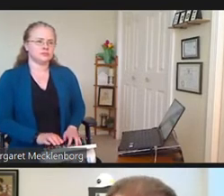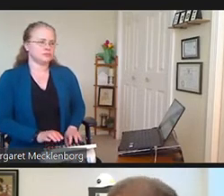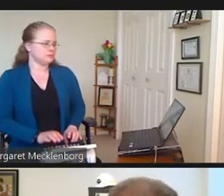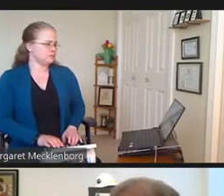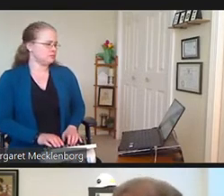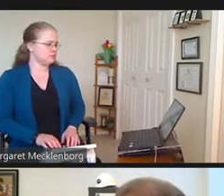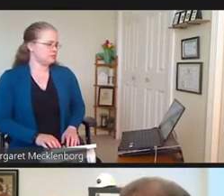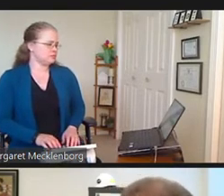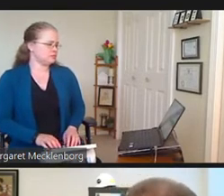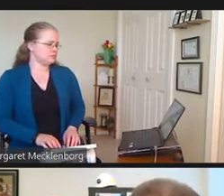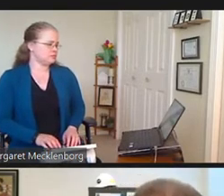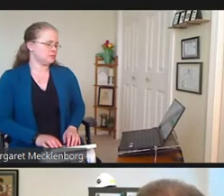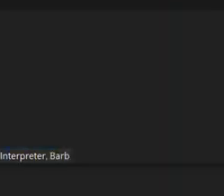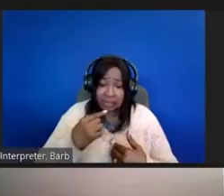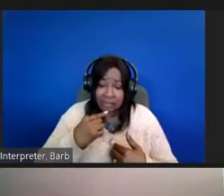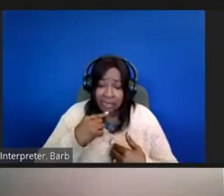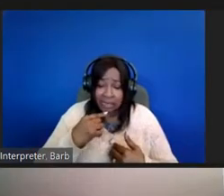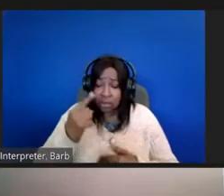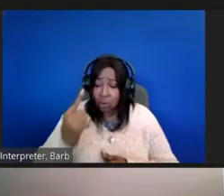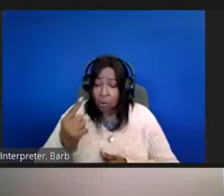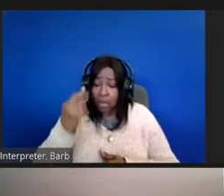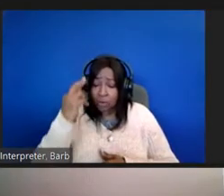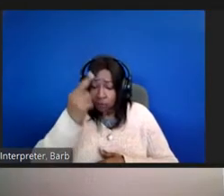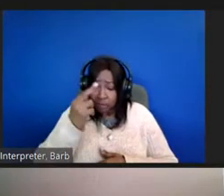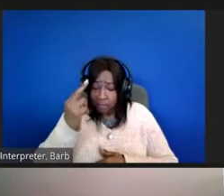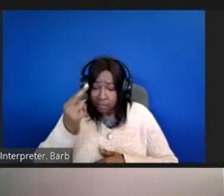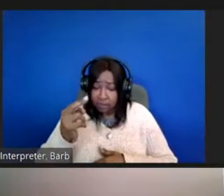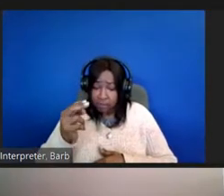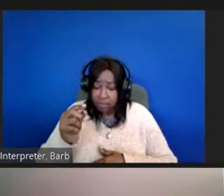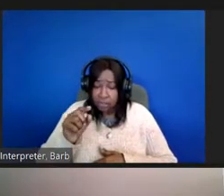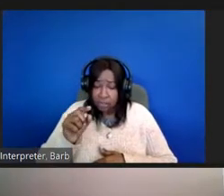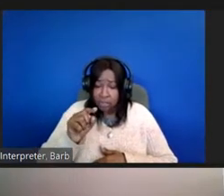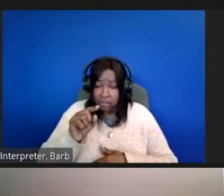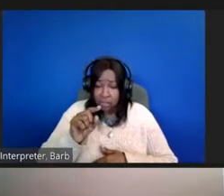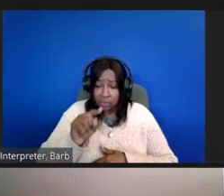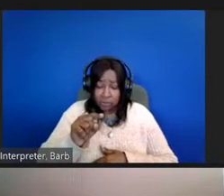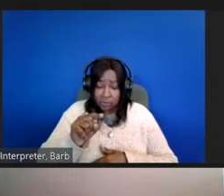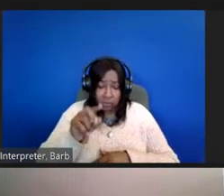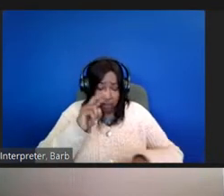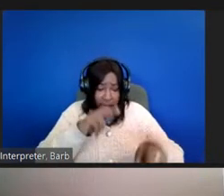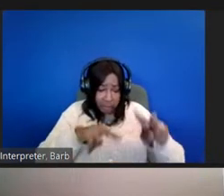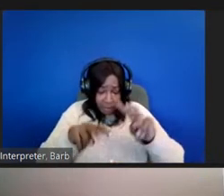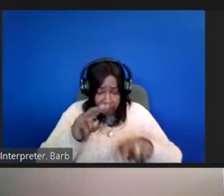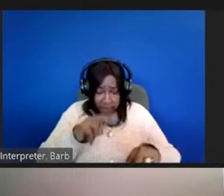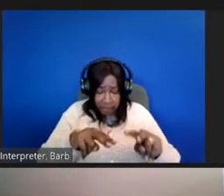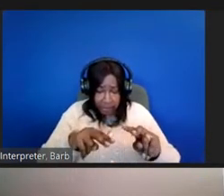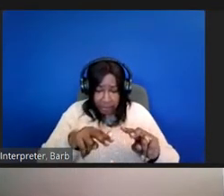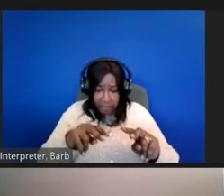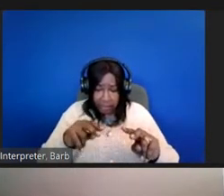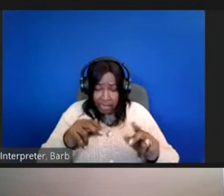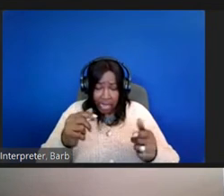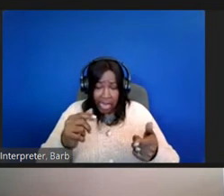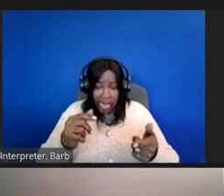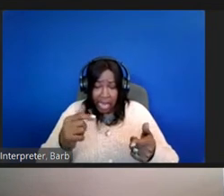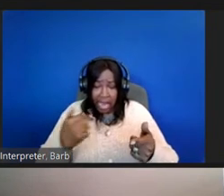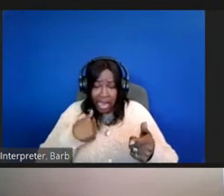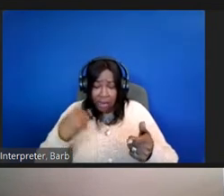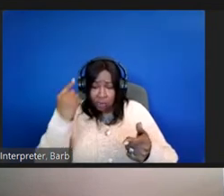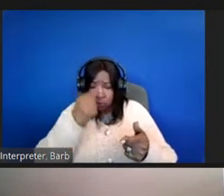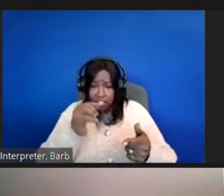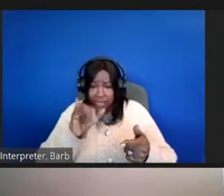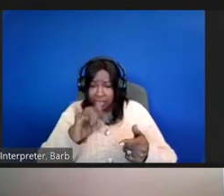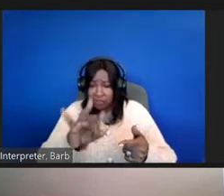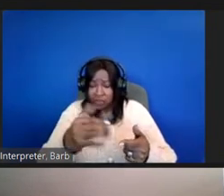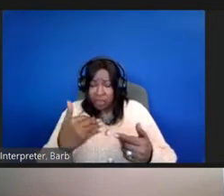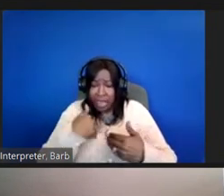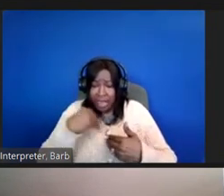that one reason you were looking at fare evasion was it led to other crimes. I was wondering if you have data for that, and not just